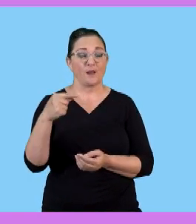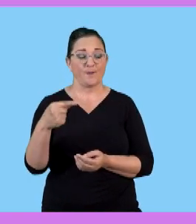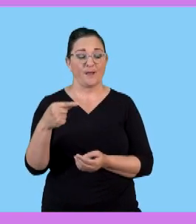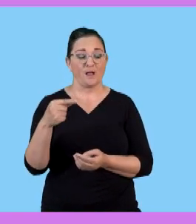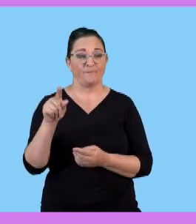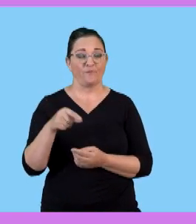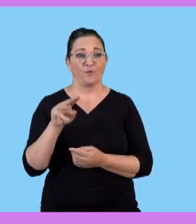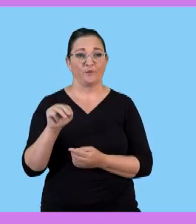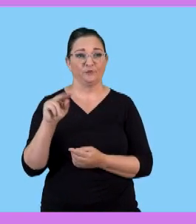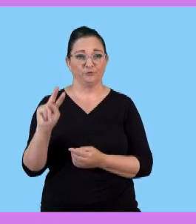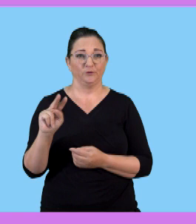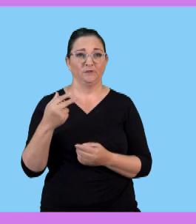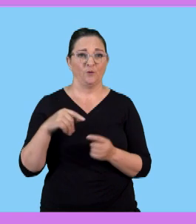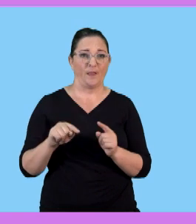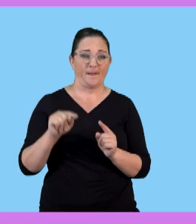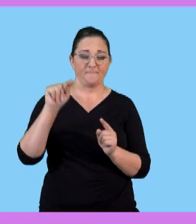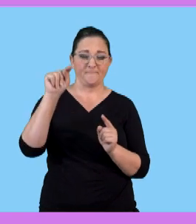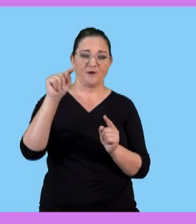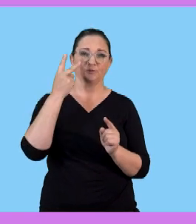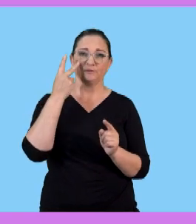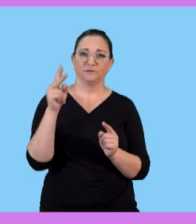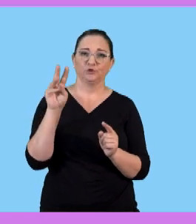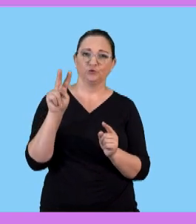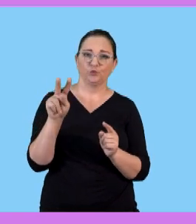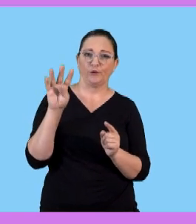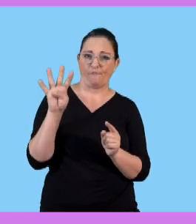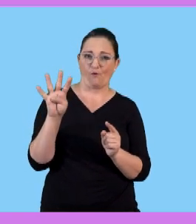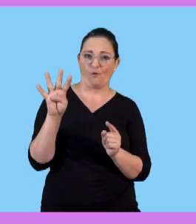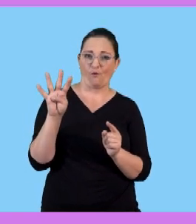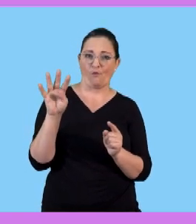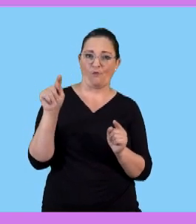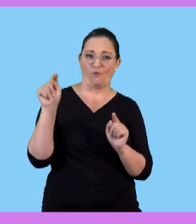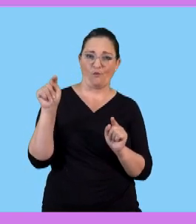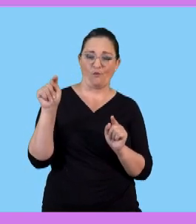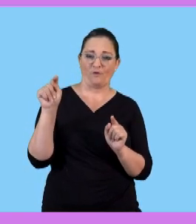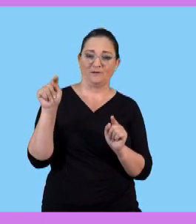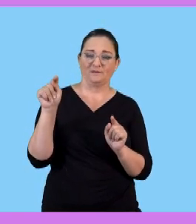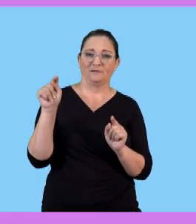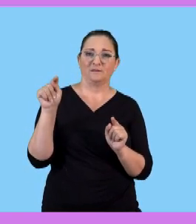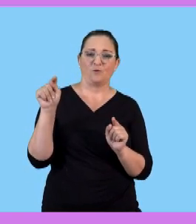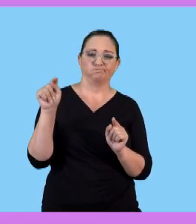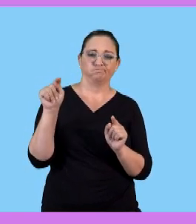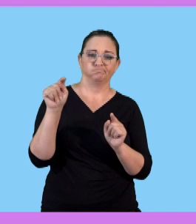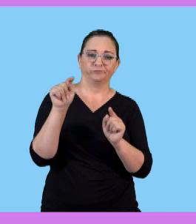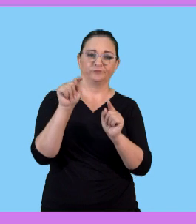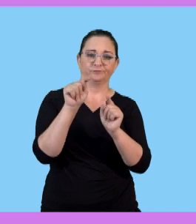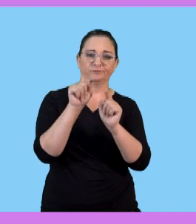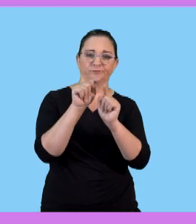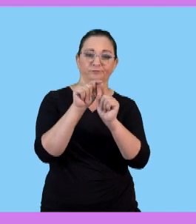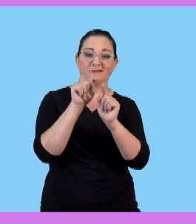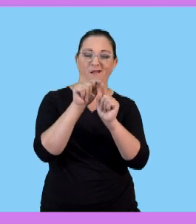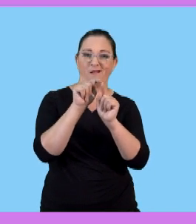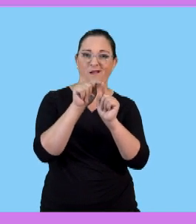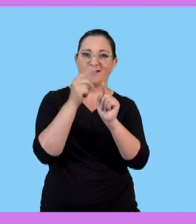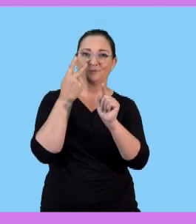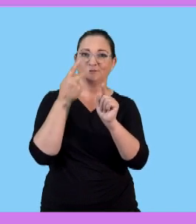square meters, and we'll move all the way up. There is 24. So now we need to see where do these 2